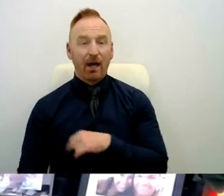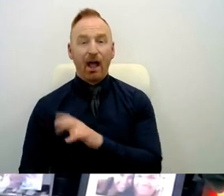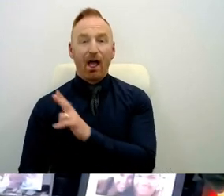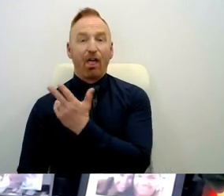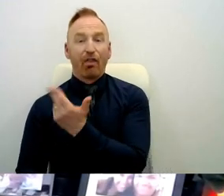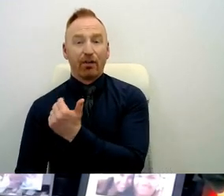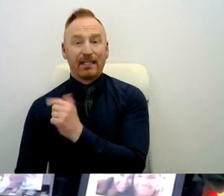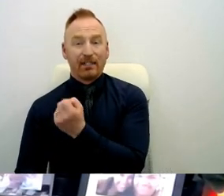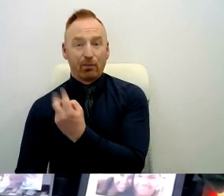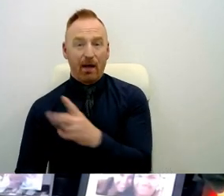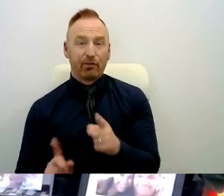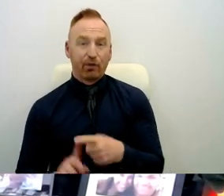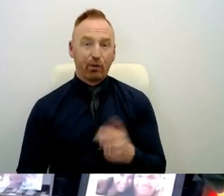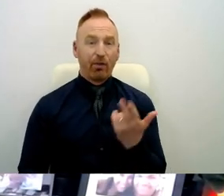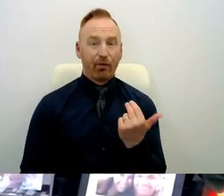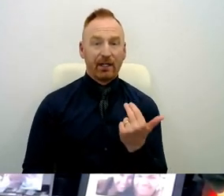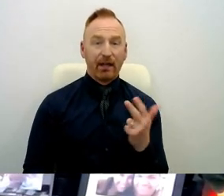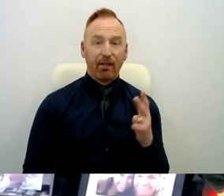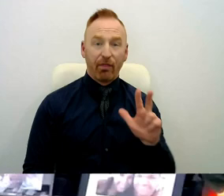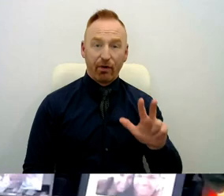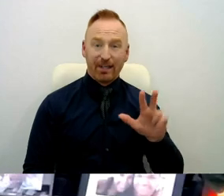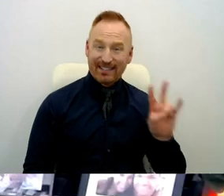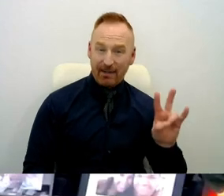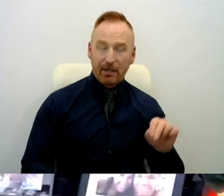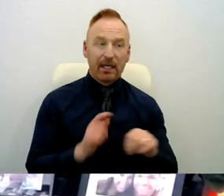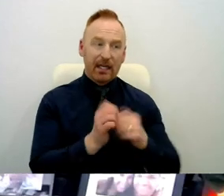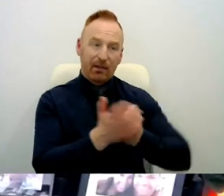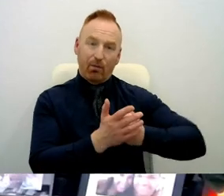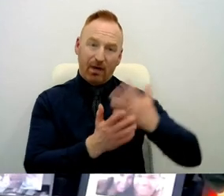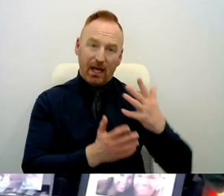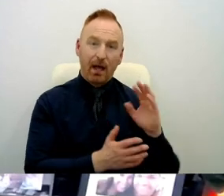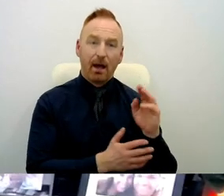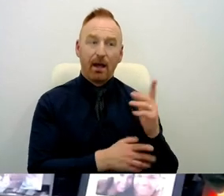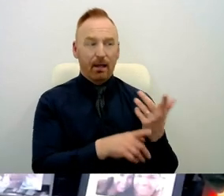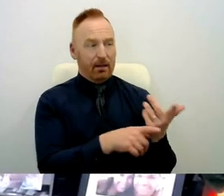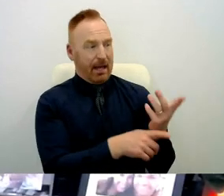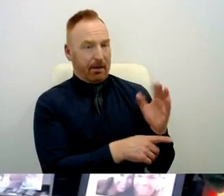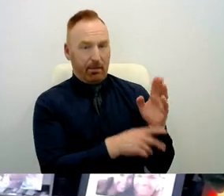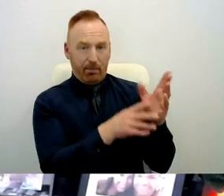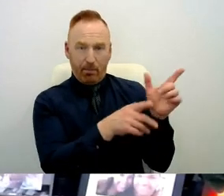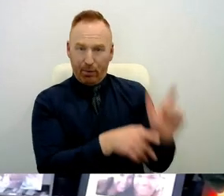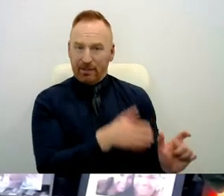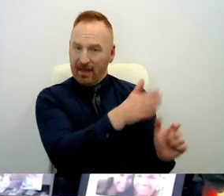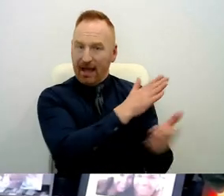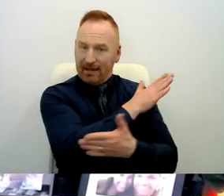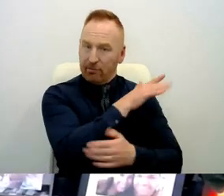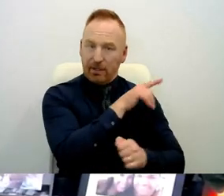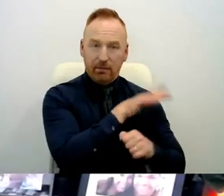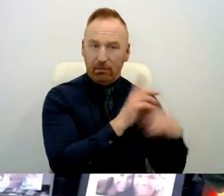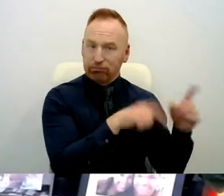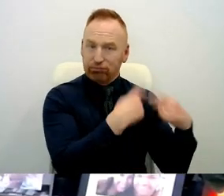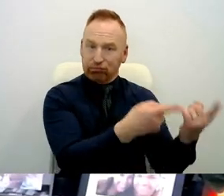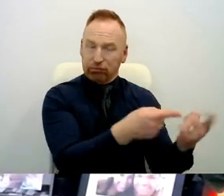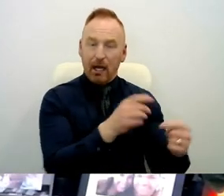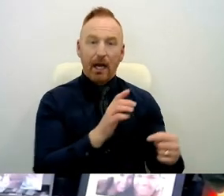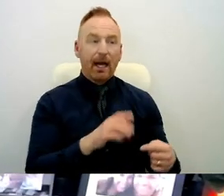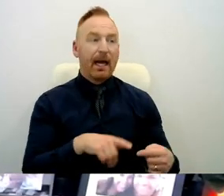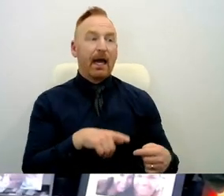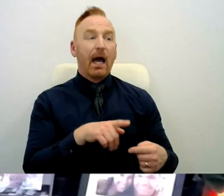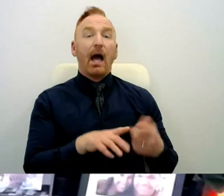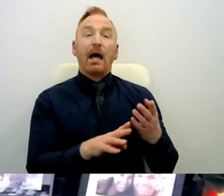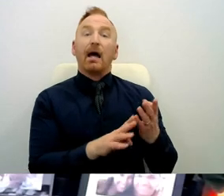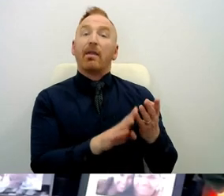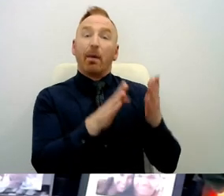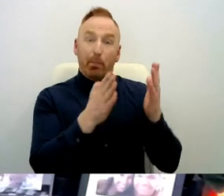1312 through 1337, and is considered the wealthiest man to have ever lived. He came to power when his